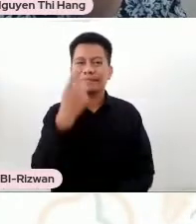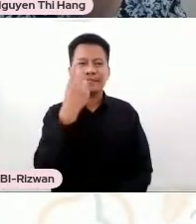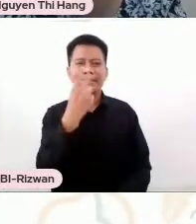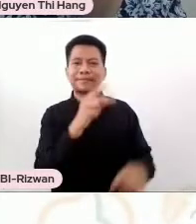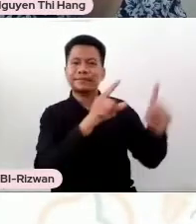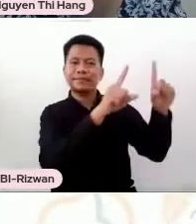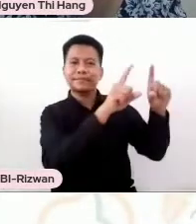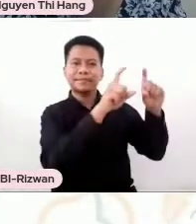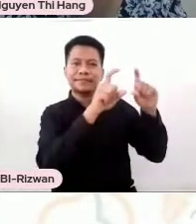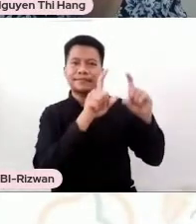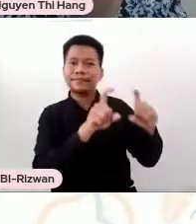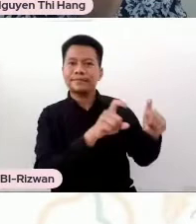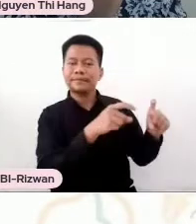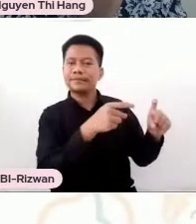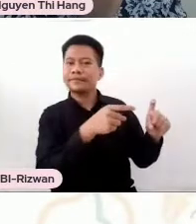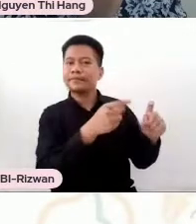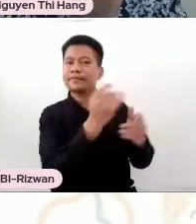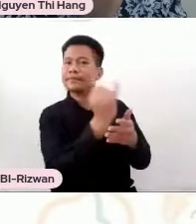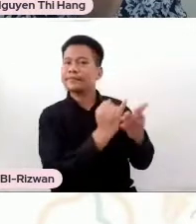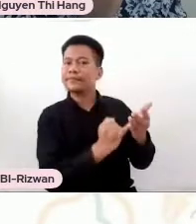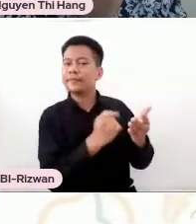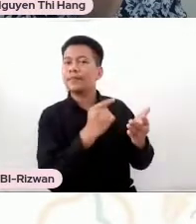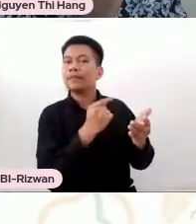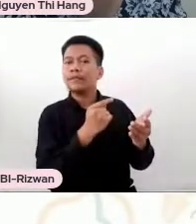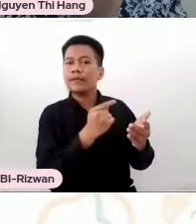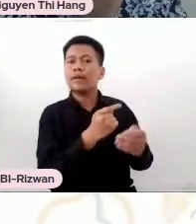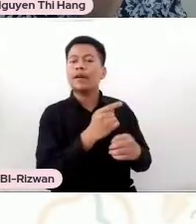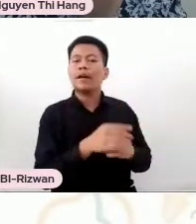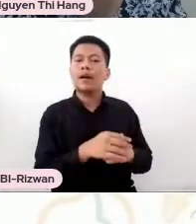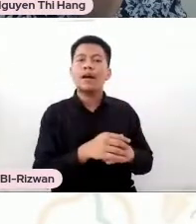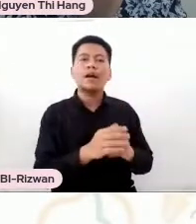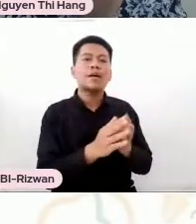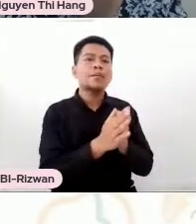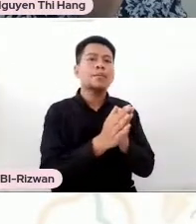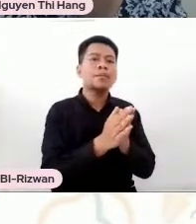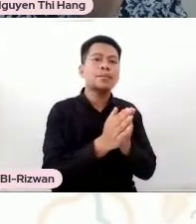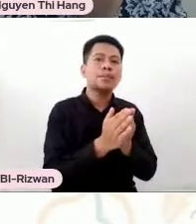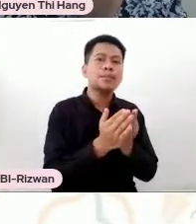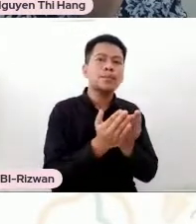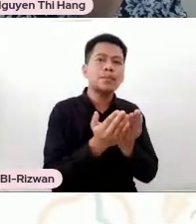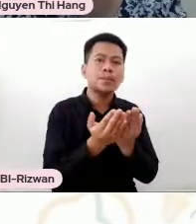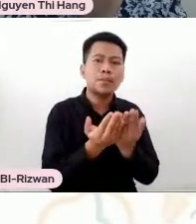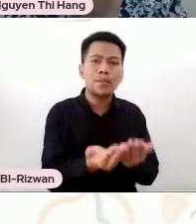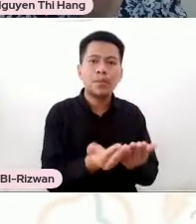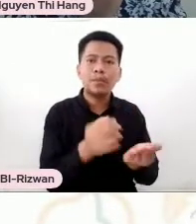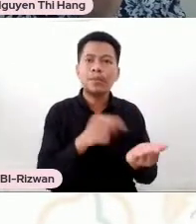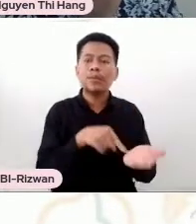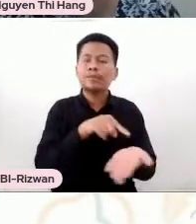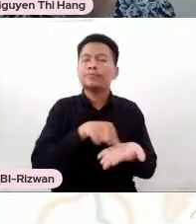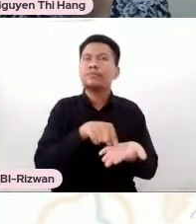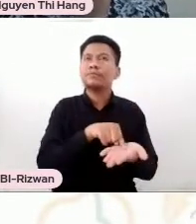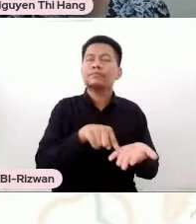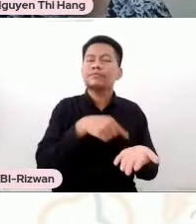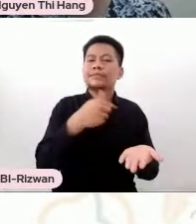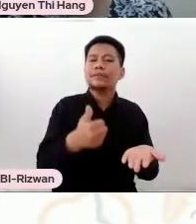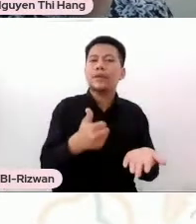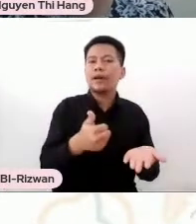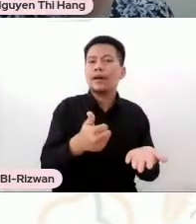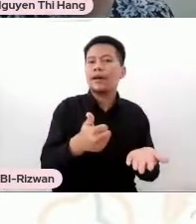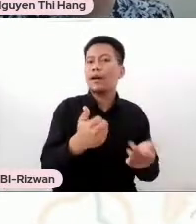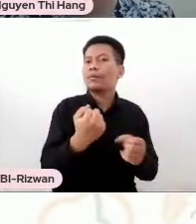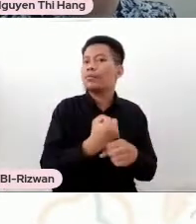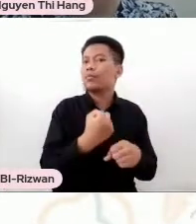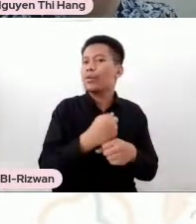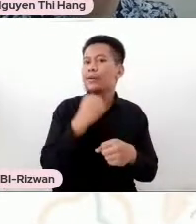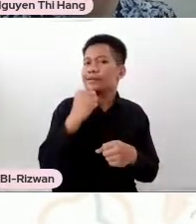ini adalah ada buku tactile ya, atau buku yang bisa disentuh. Ini yang dibuat oleh para